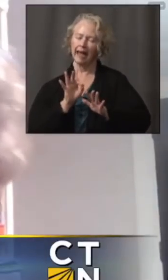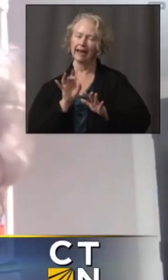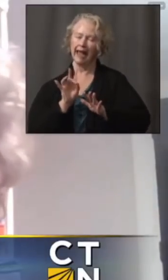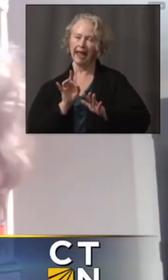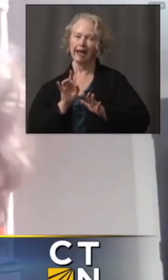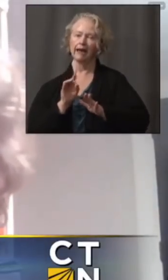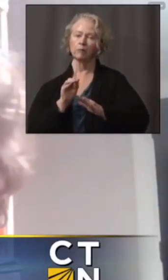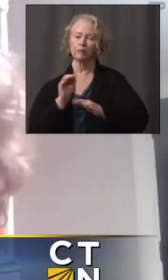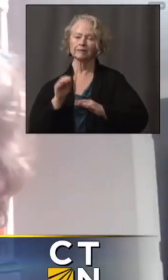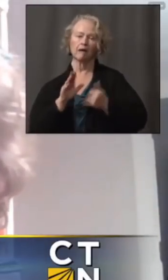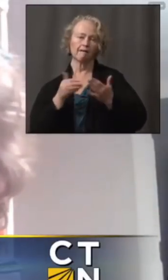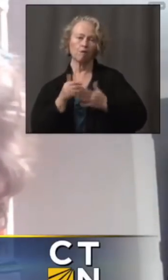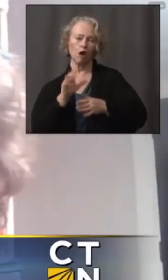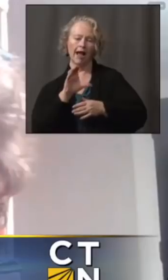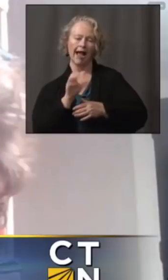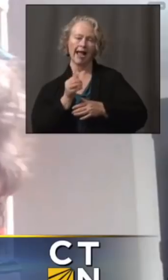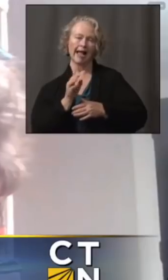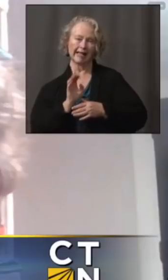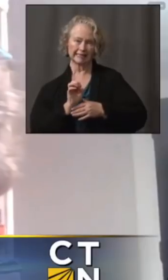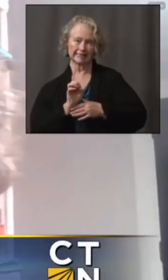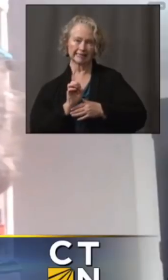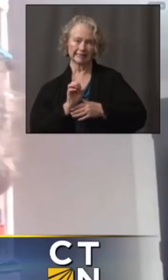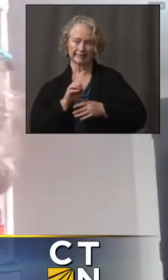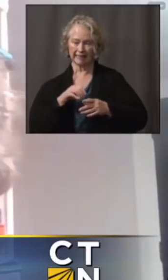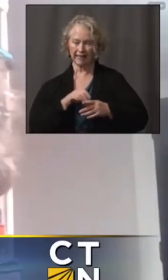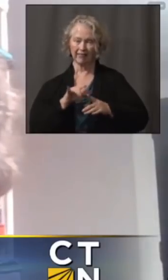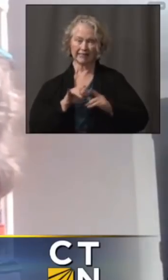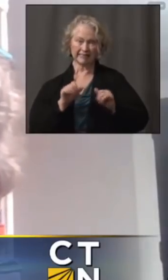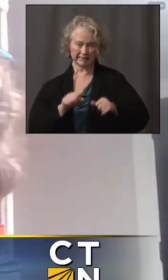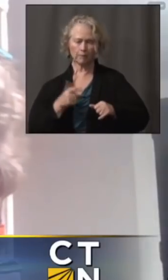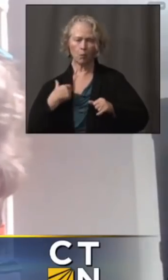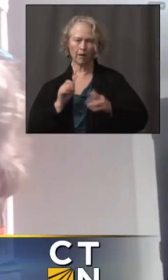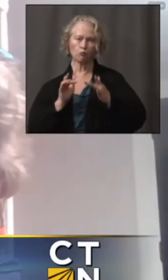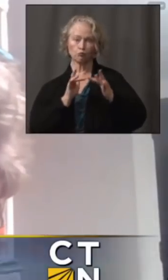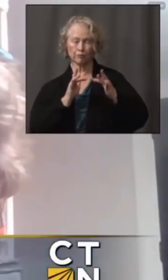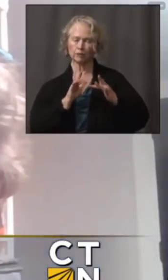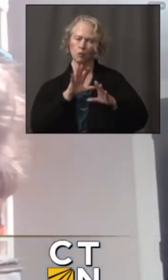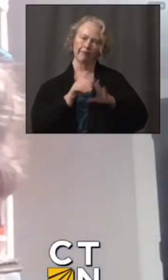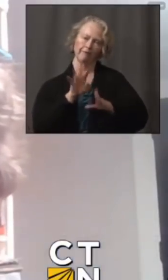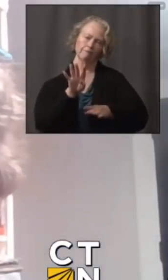98% of cases that got into our system within 48 hours